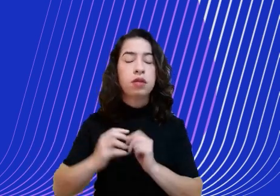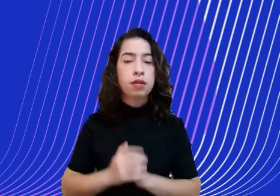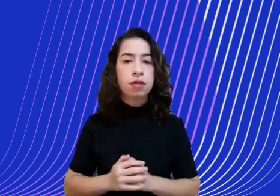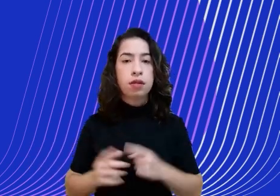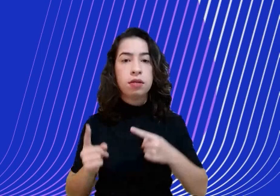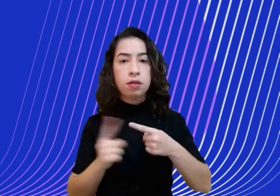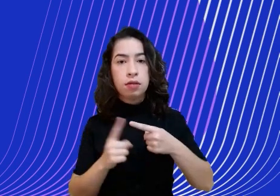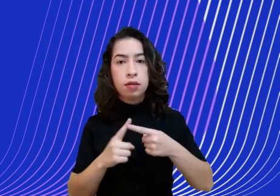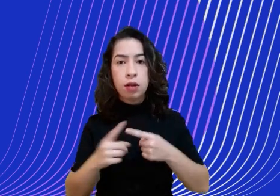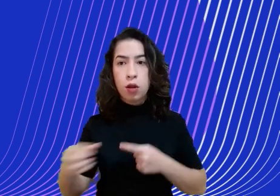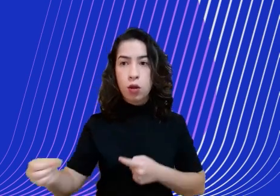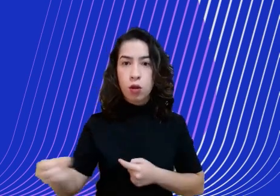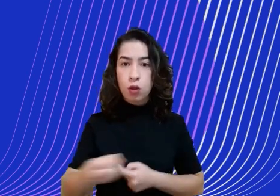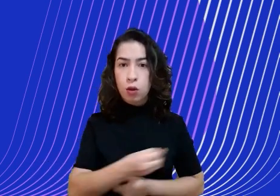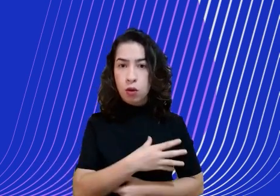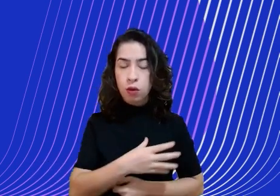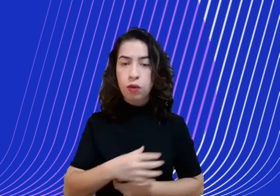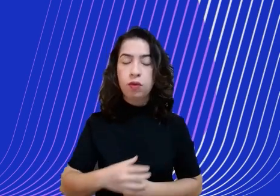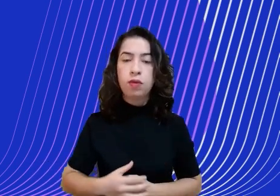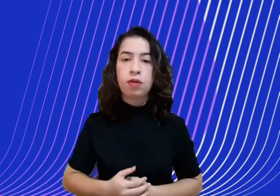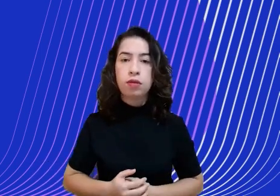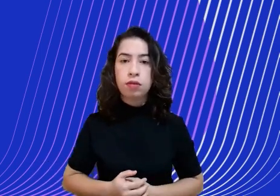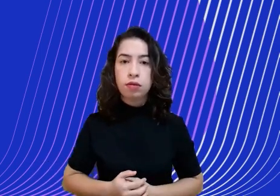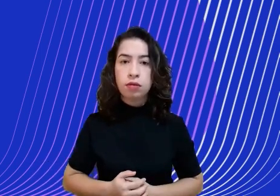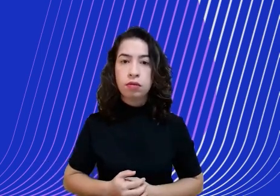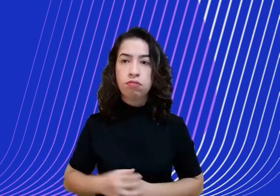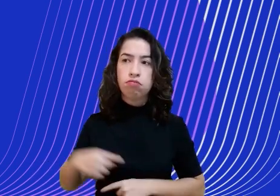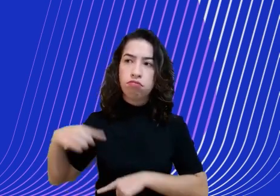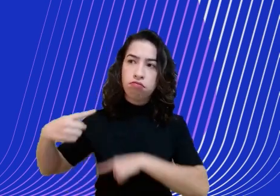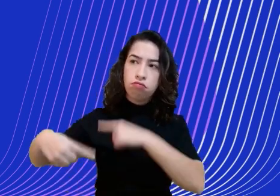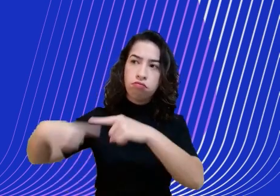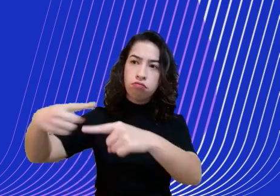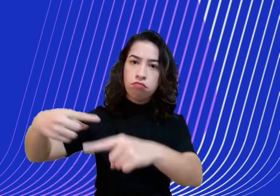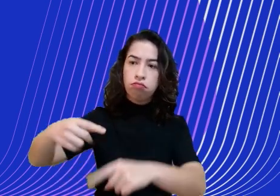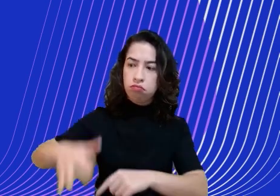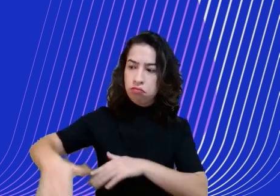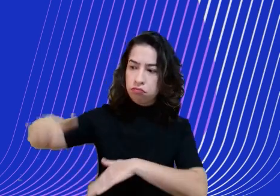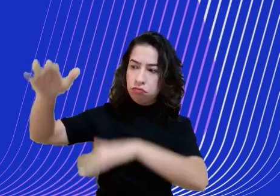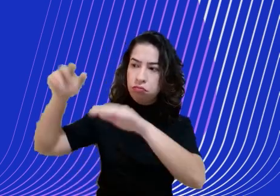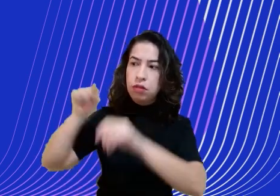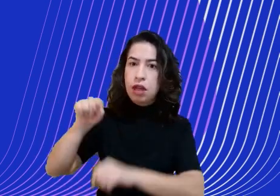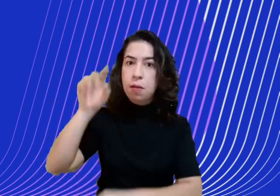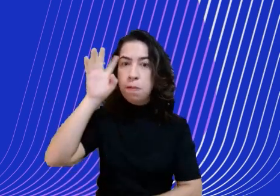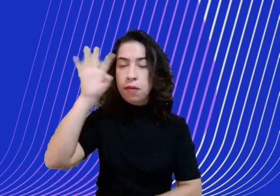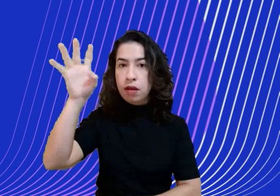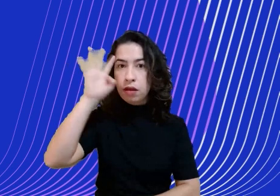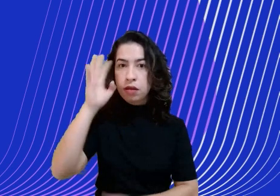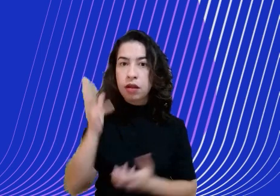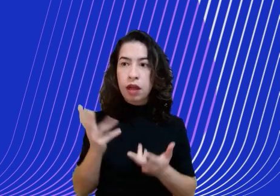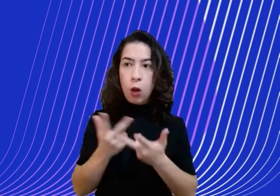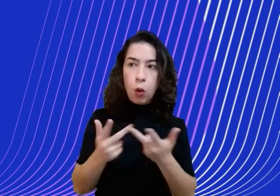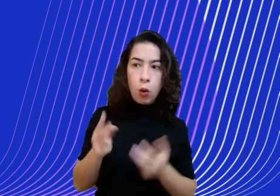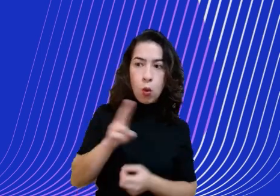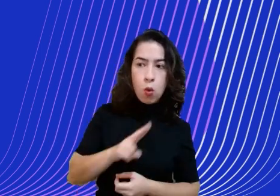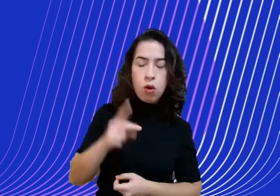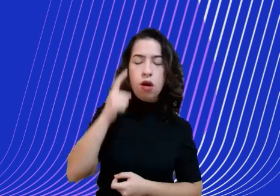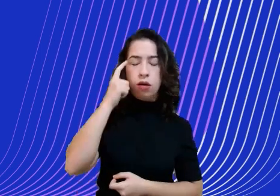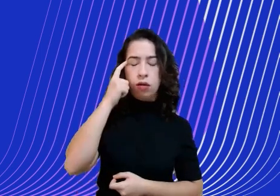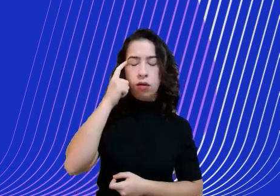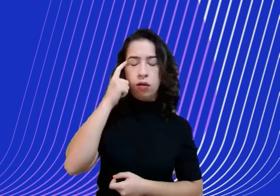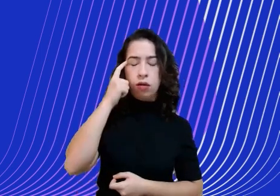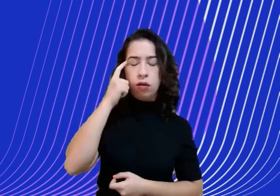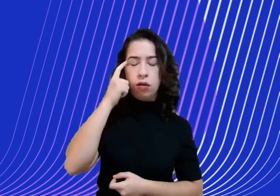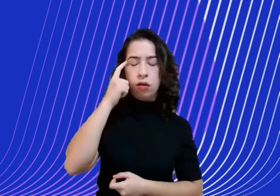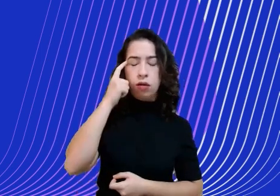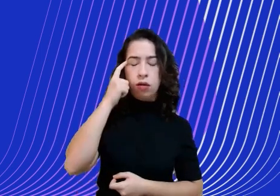influence in our path. We have a new generation with the millennials that also want to consume with more awareness. They